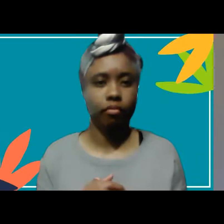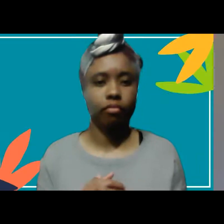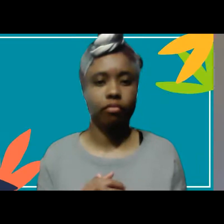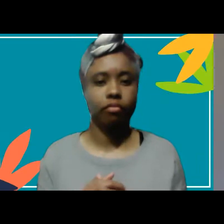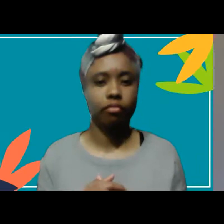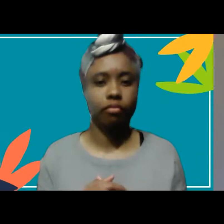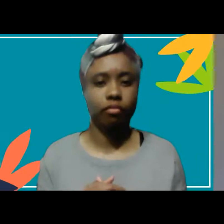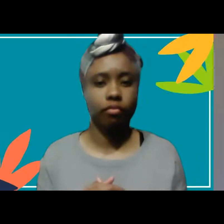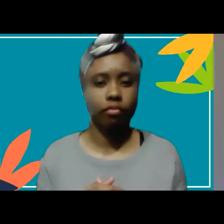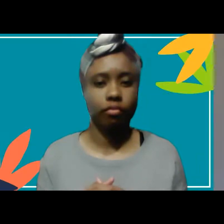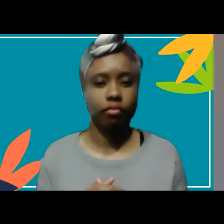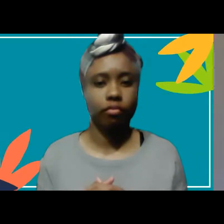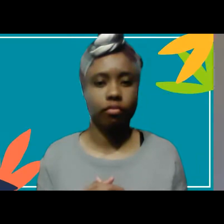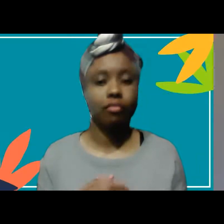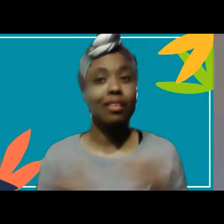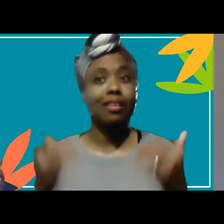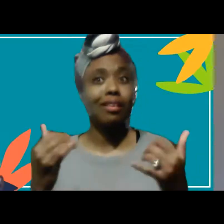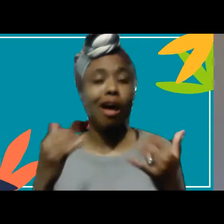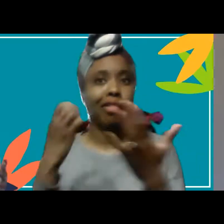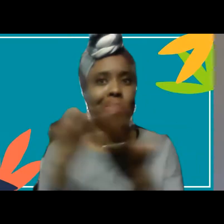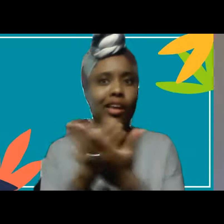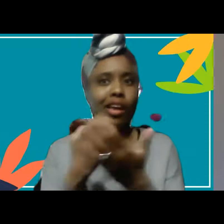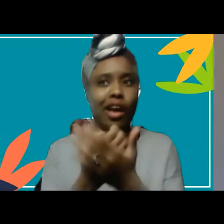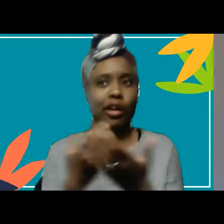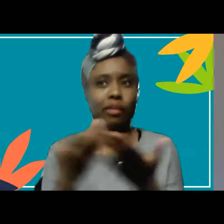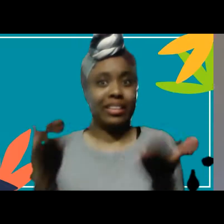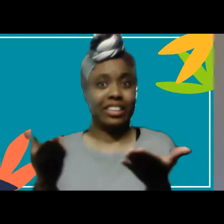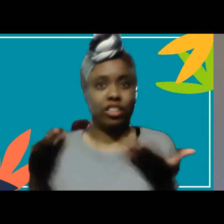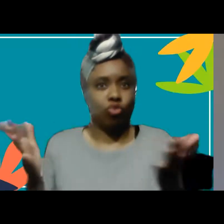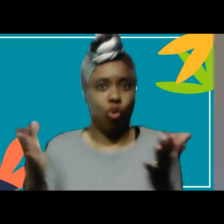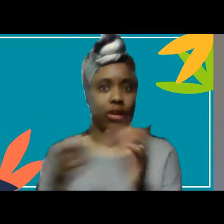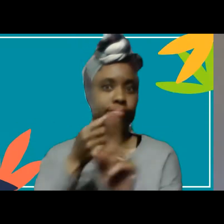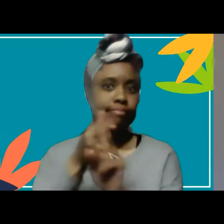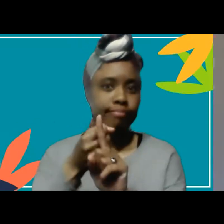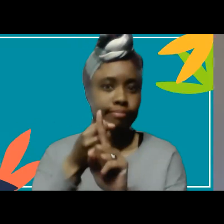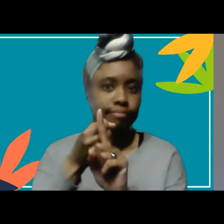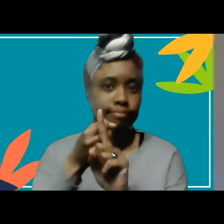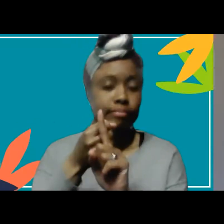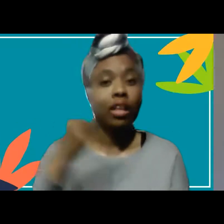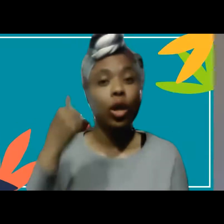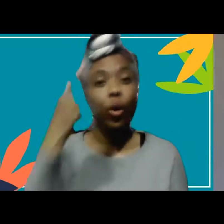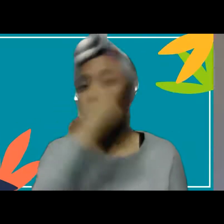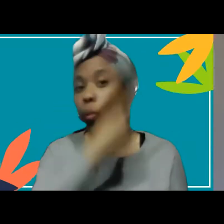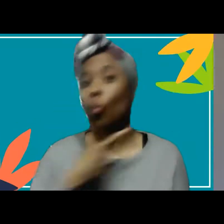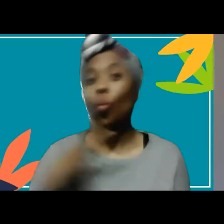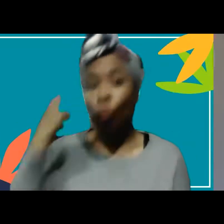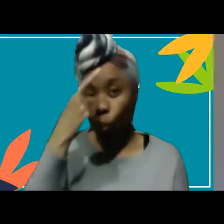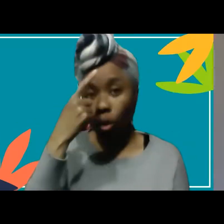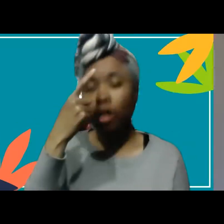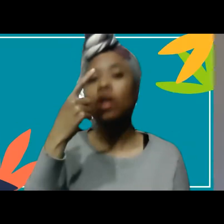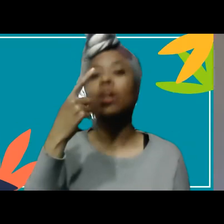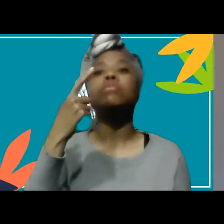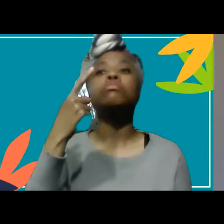the economy is a given has really taken a hit. In Hawaii, I think there's a better